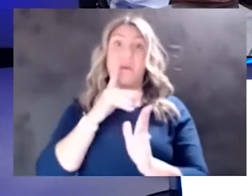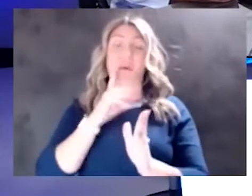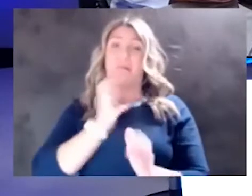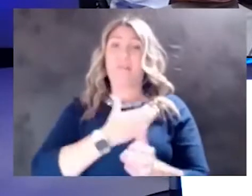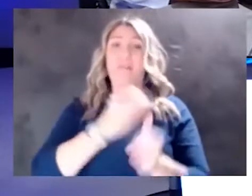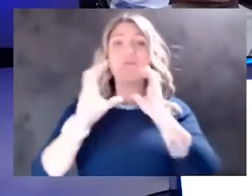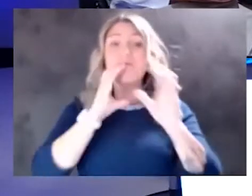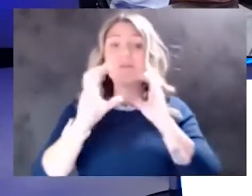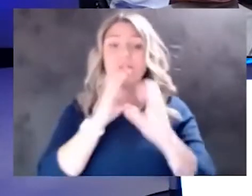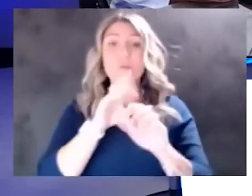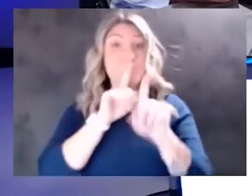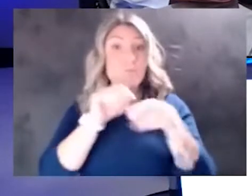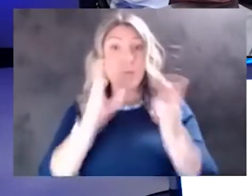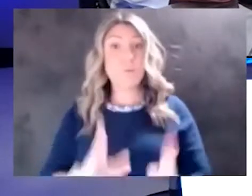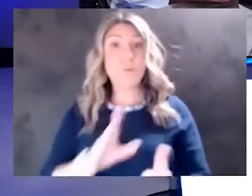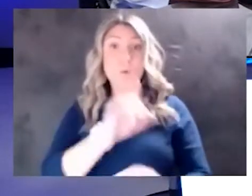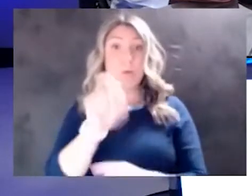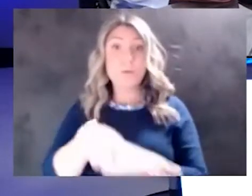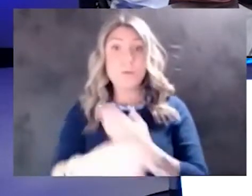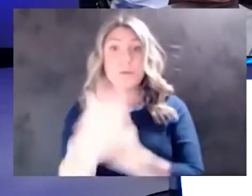today?